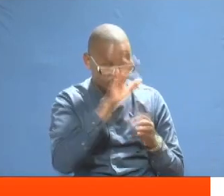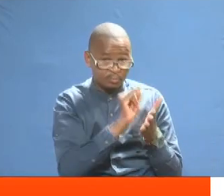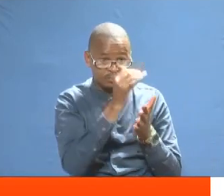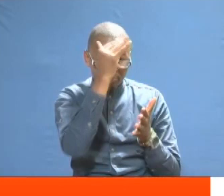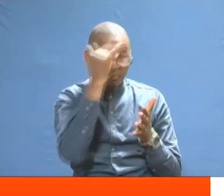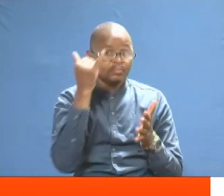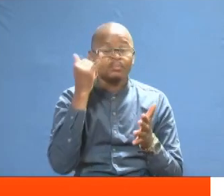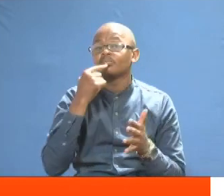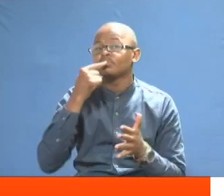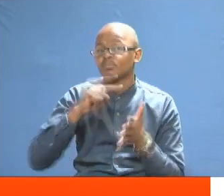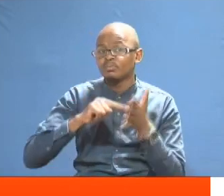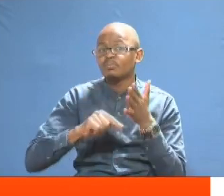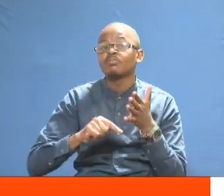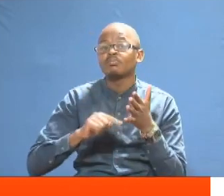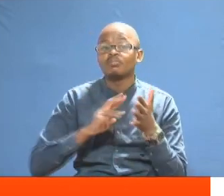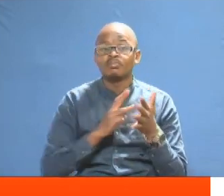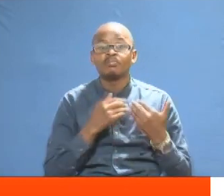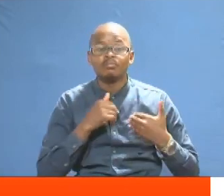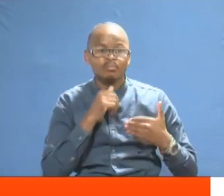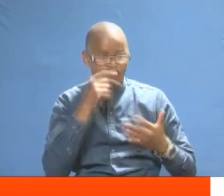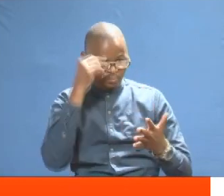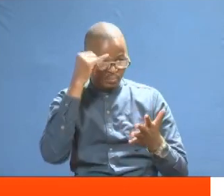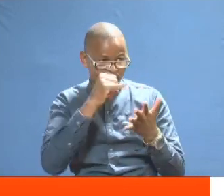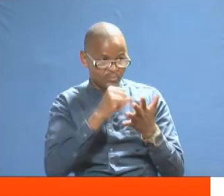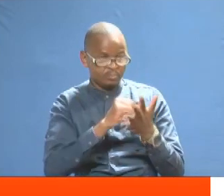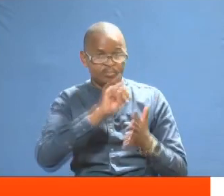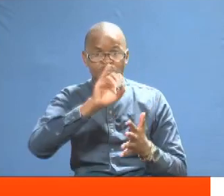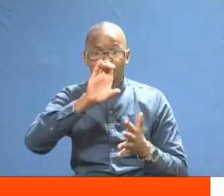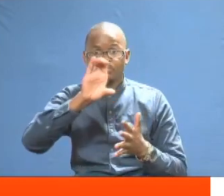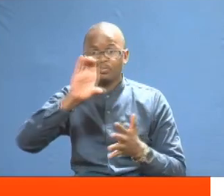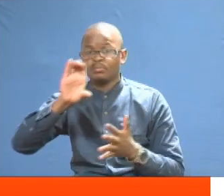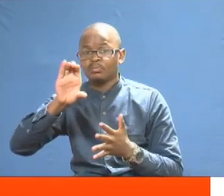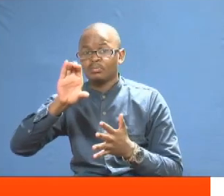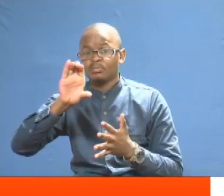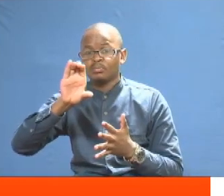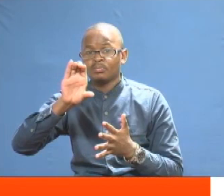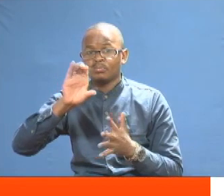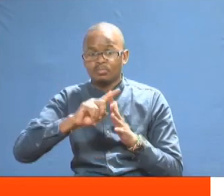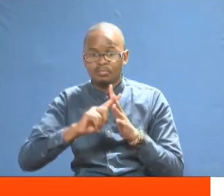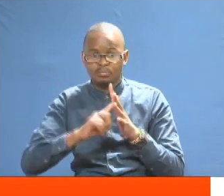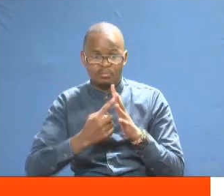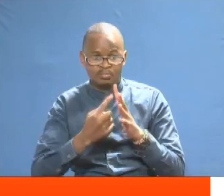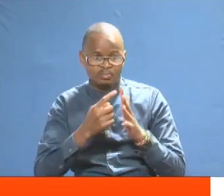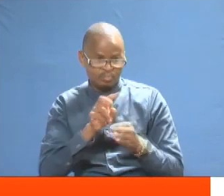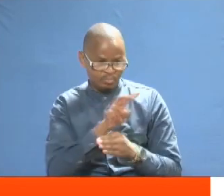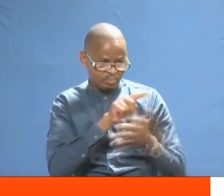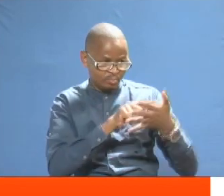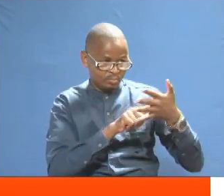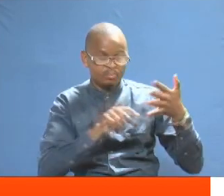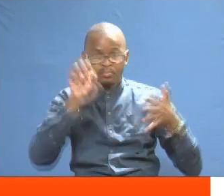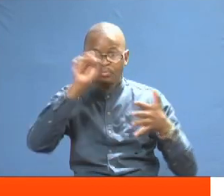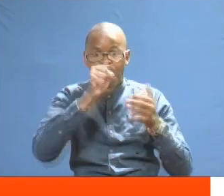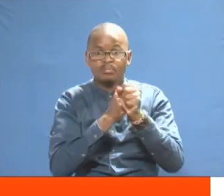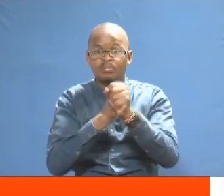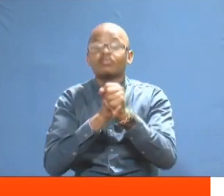why yesterday we said we have notified the ICC to start taking note of what we call